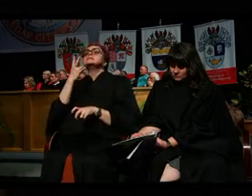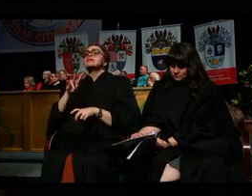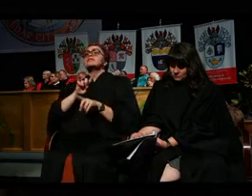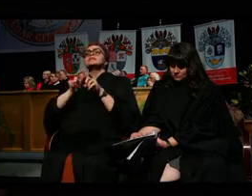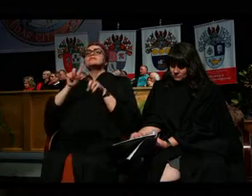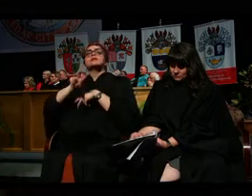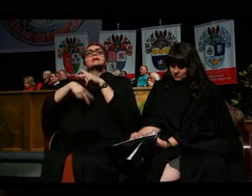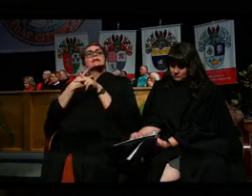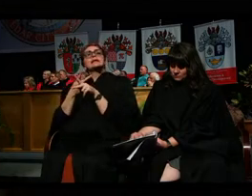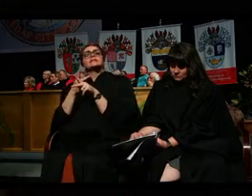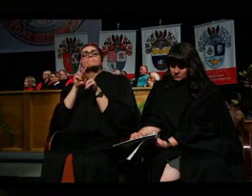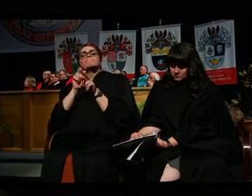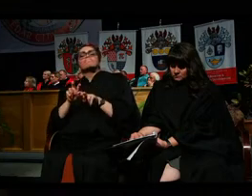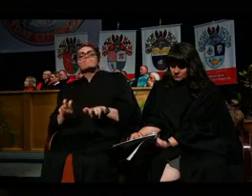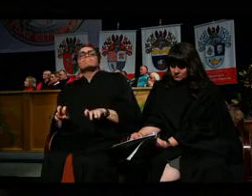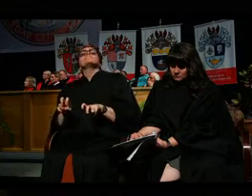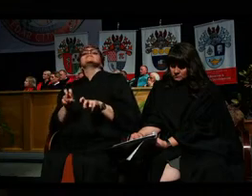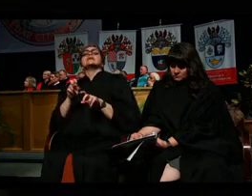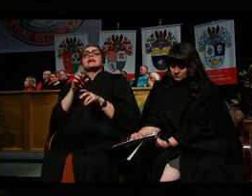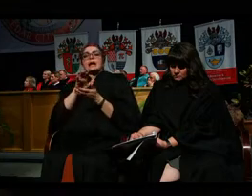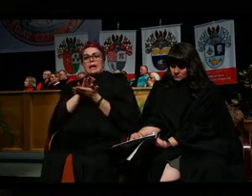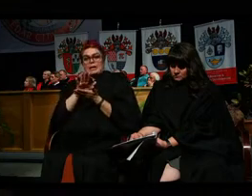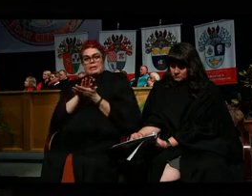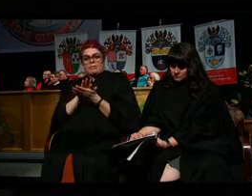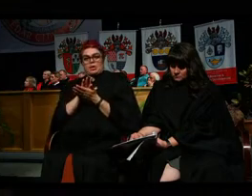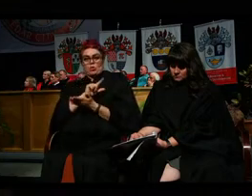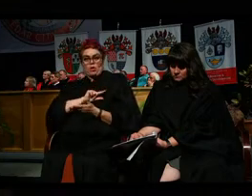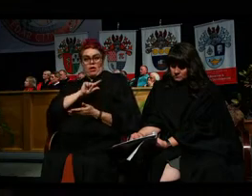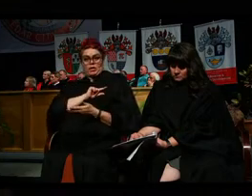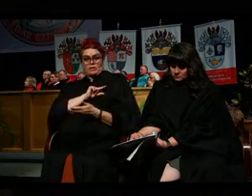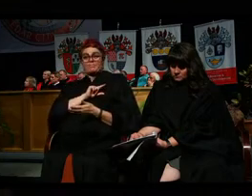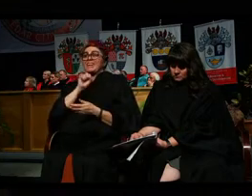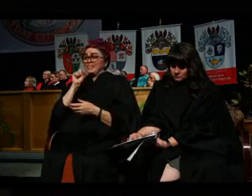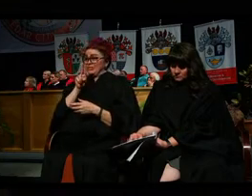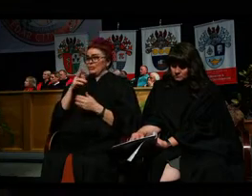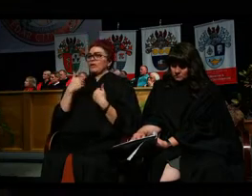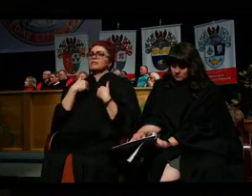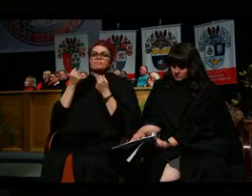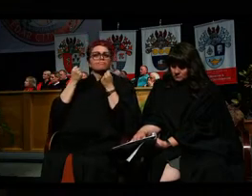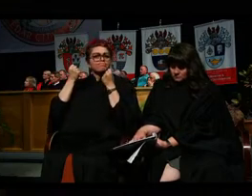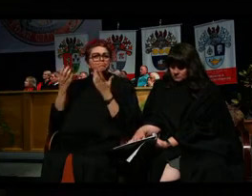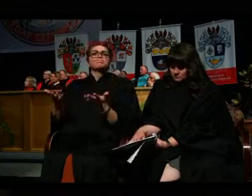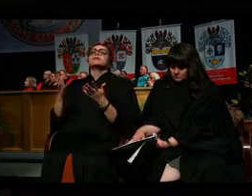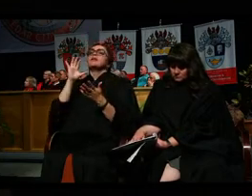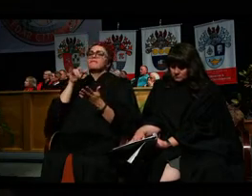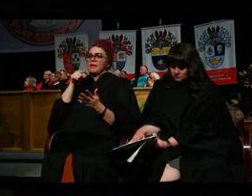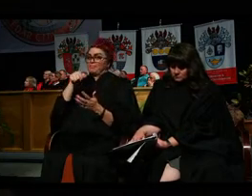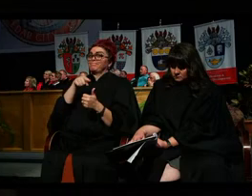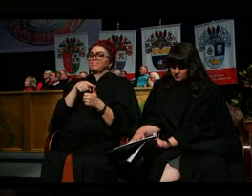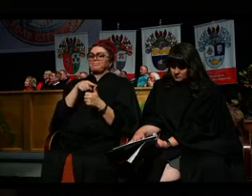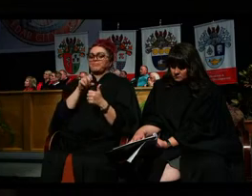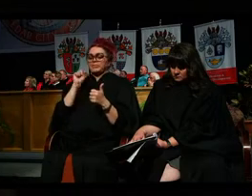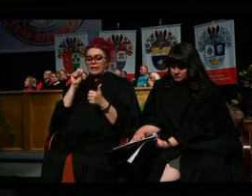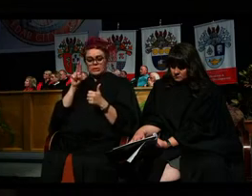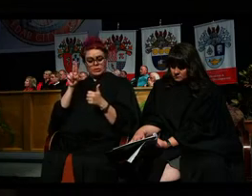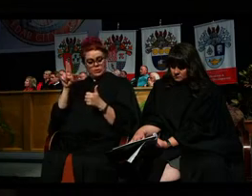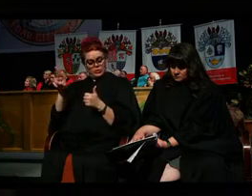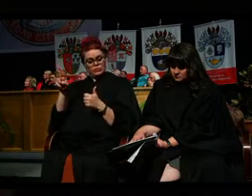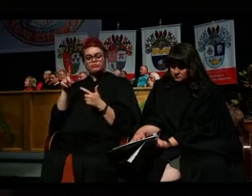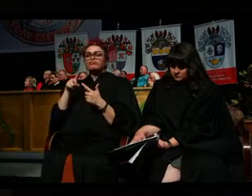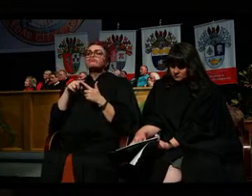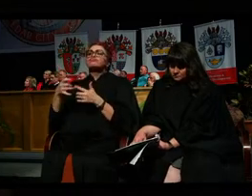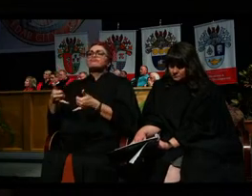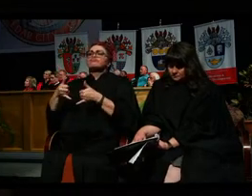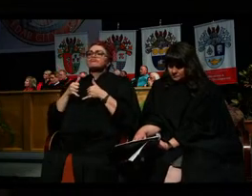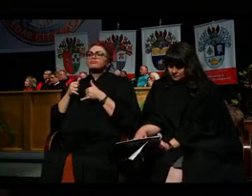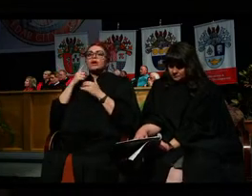of academic quality, something SUU is in no short supply of. Southern Utah University has again received